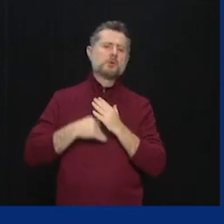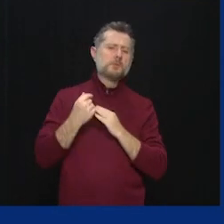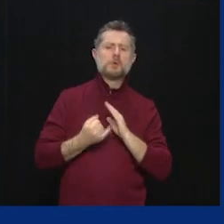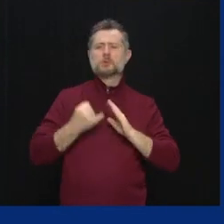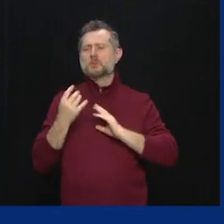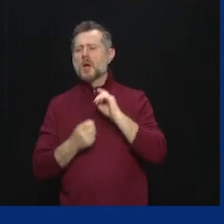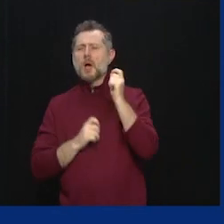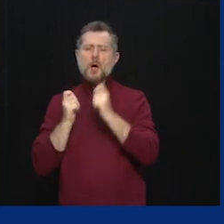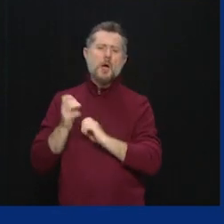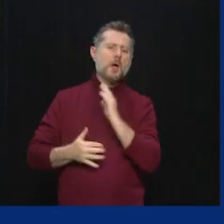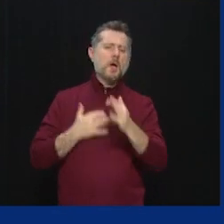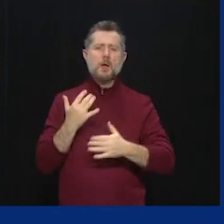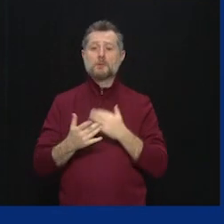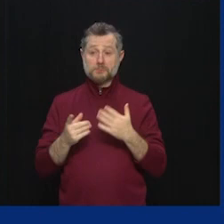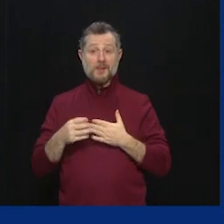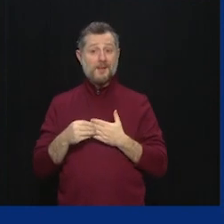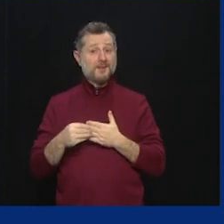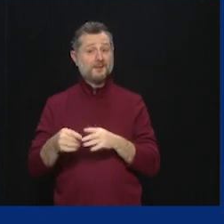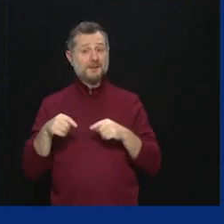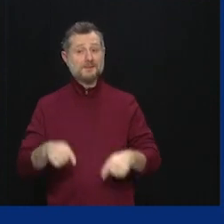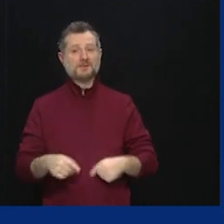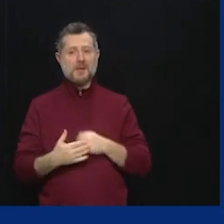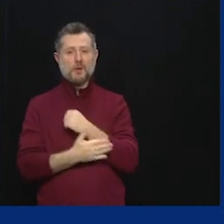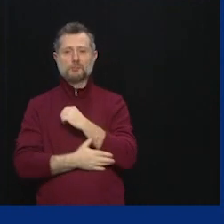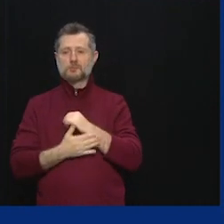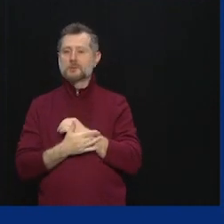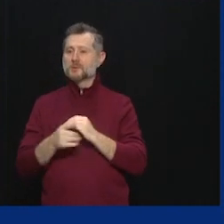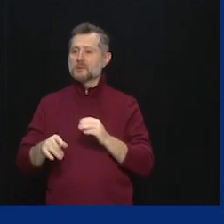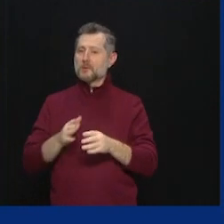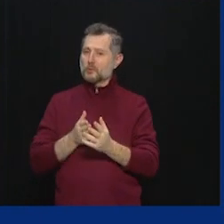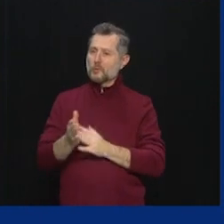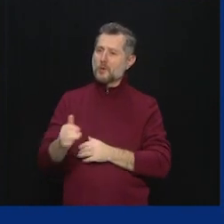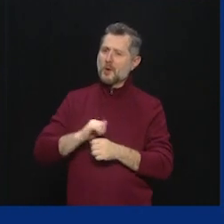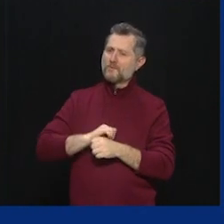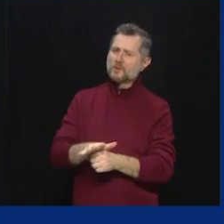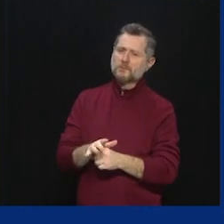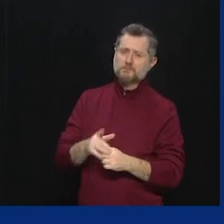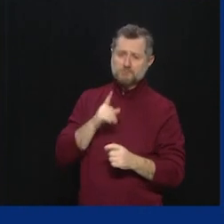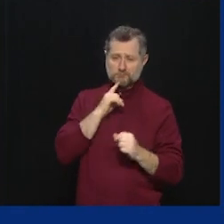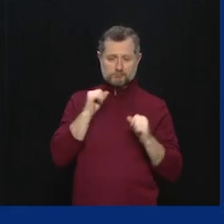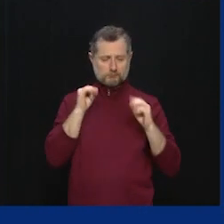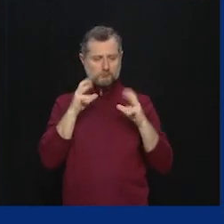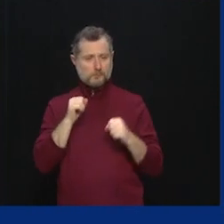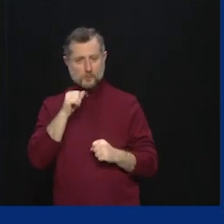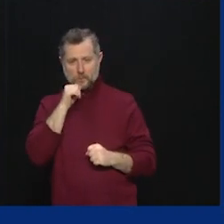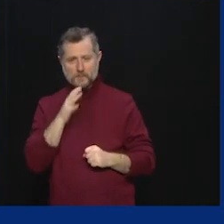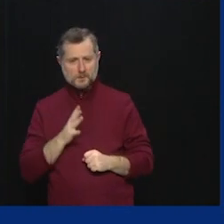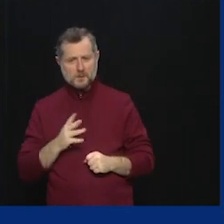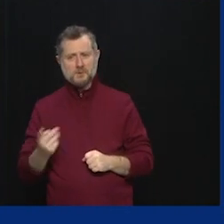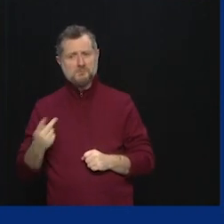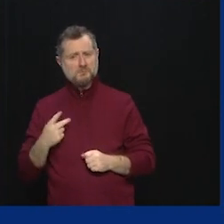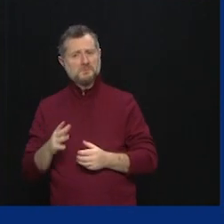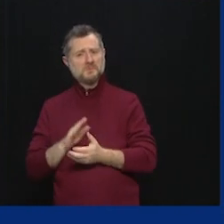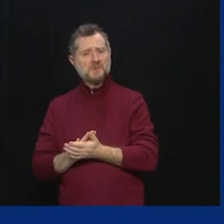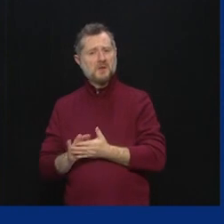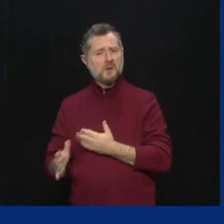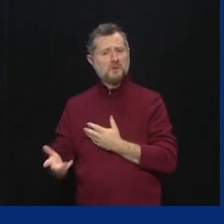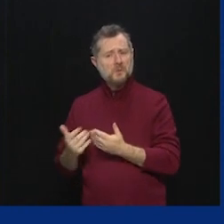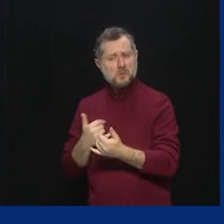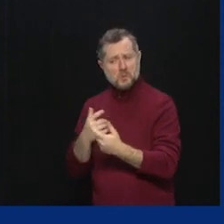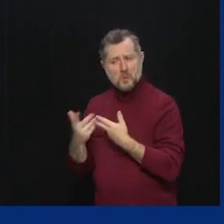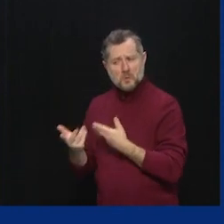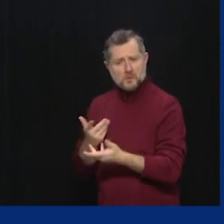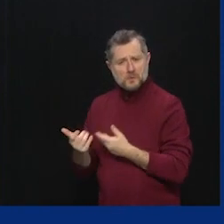through the pandemic. She's an amazing woman. We had a nice call the weekend after Election Day, and